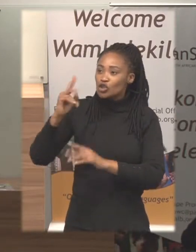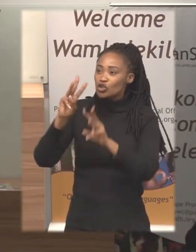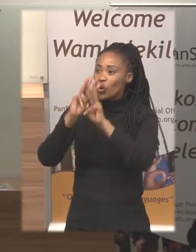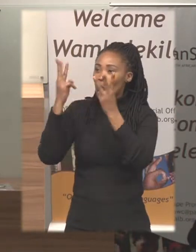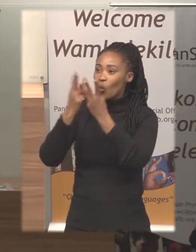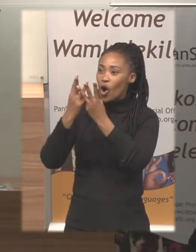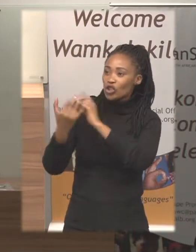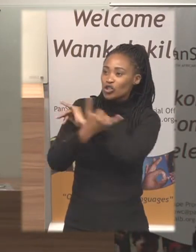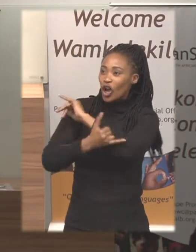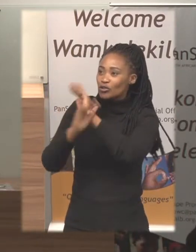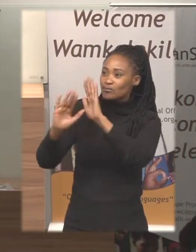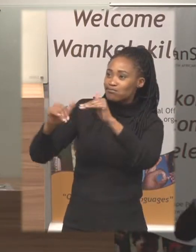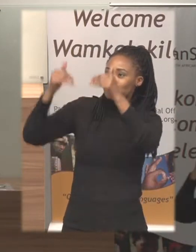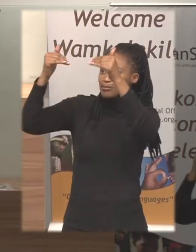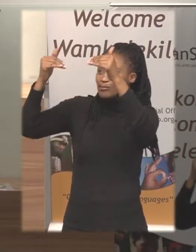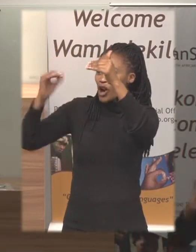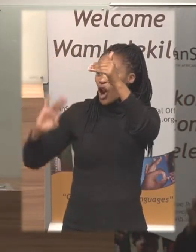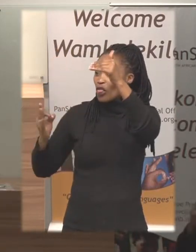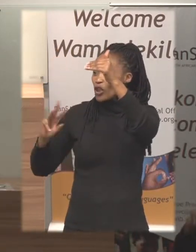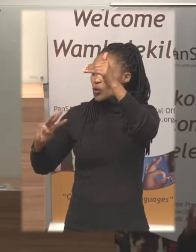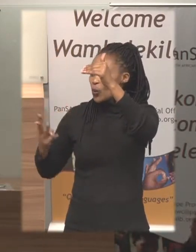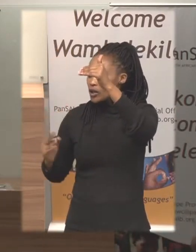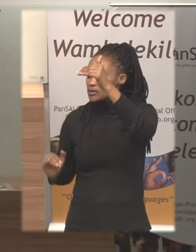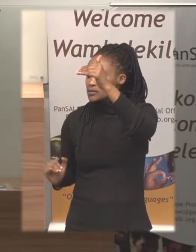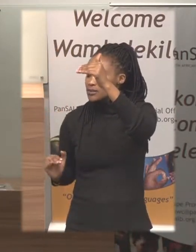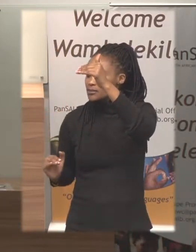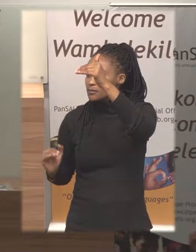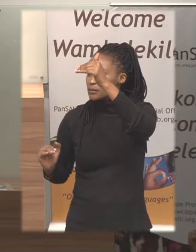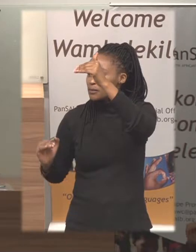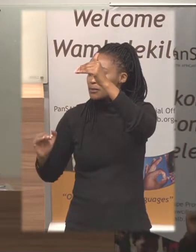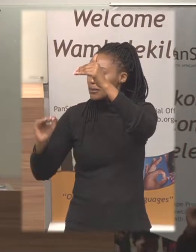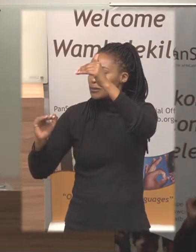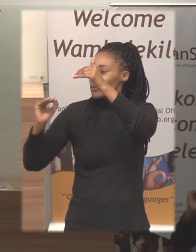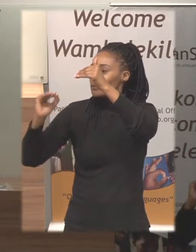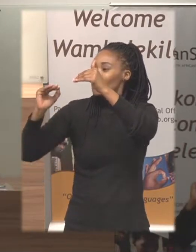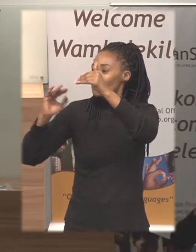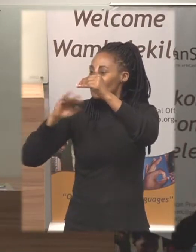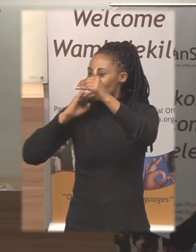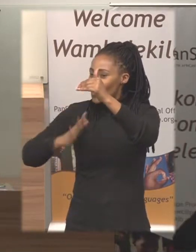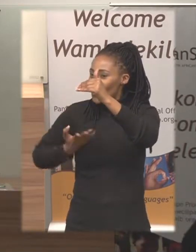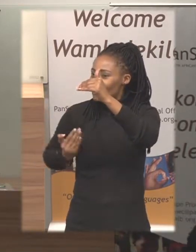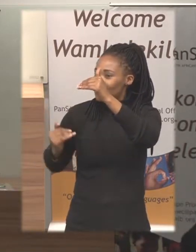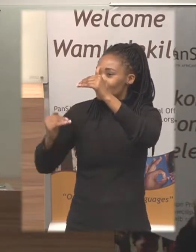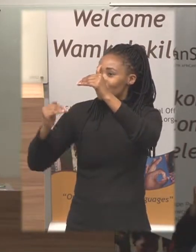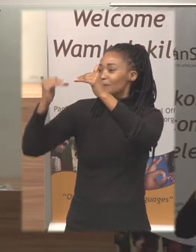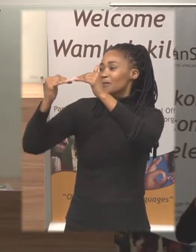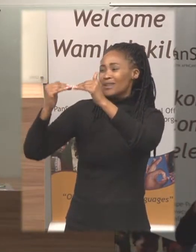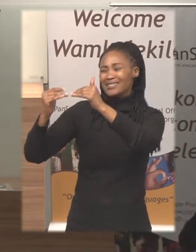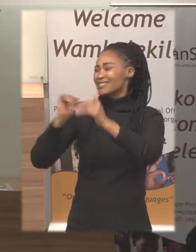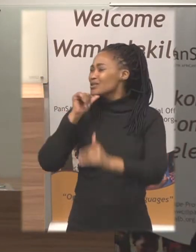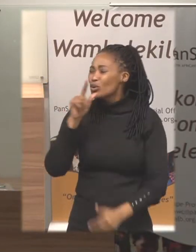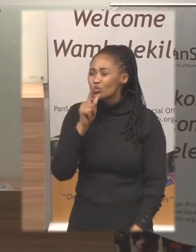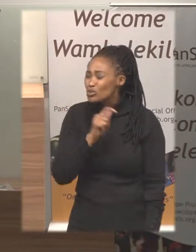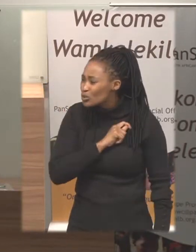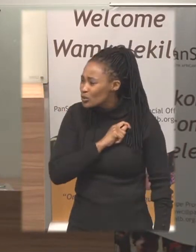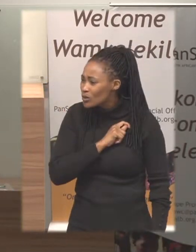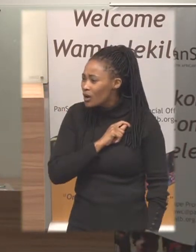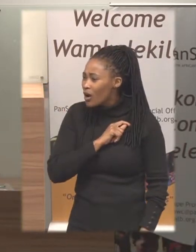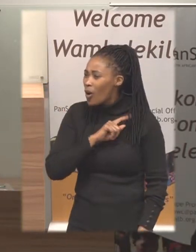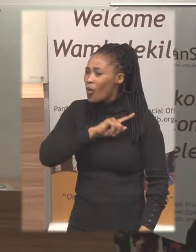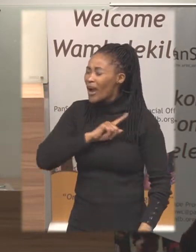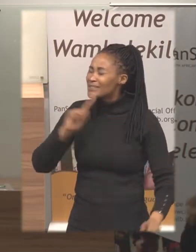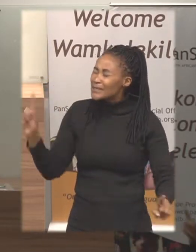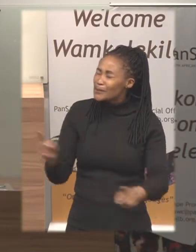and the third world is developing and marching towards becoming first world is a myth, because in fact one cannot reach